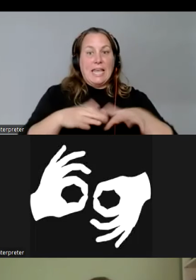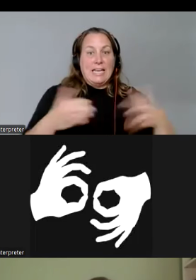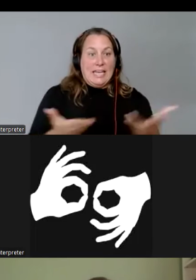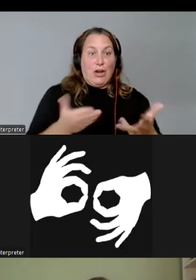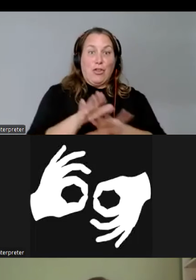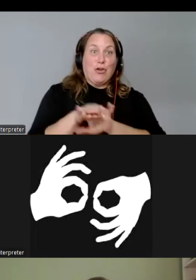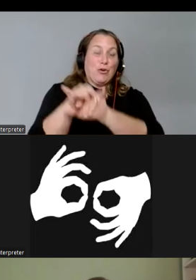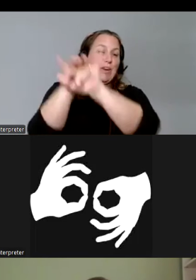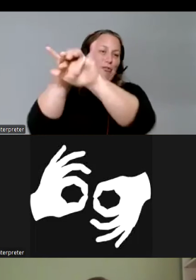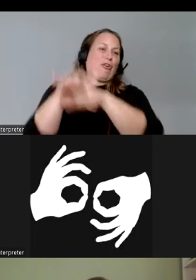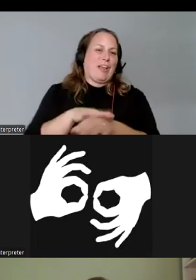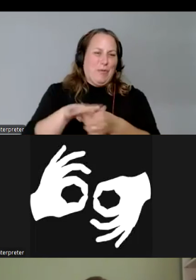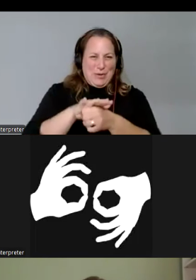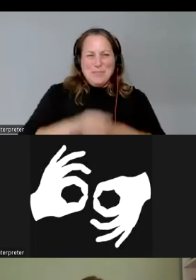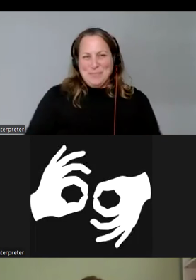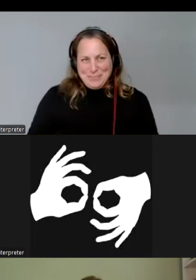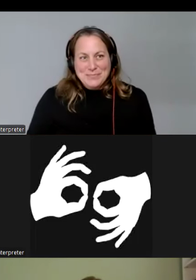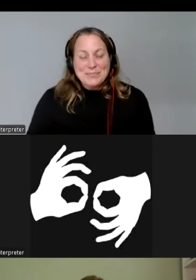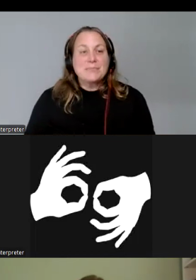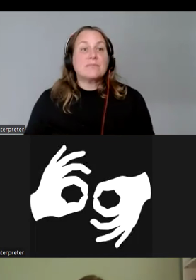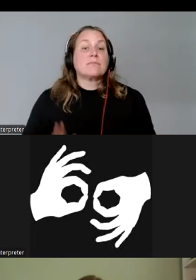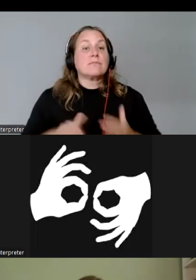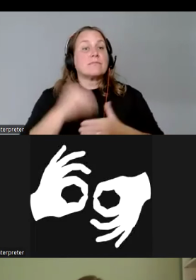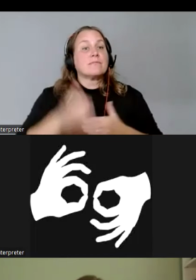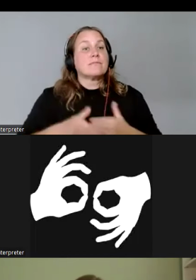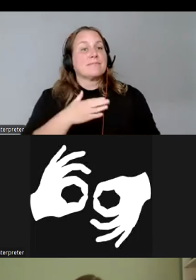Next slide, please.